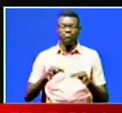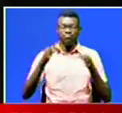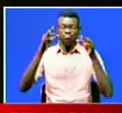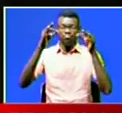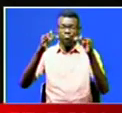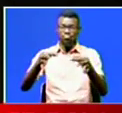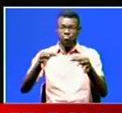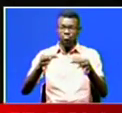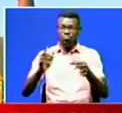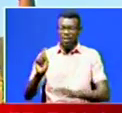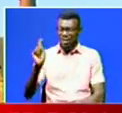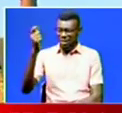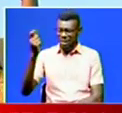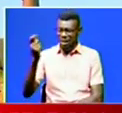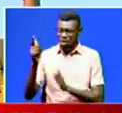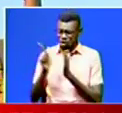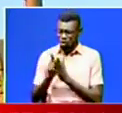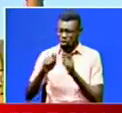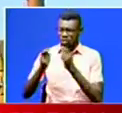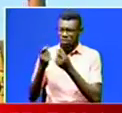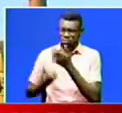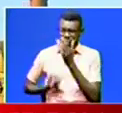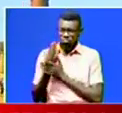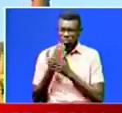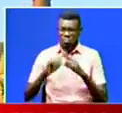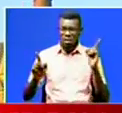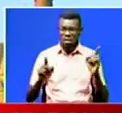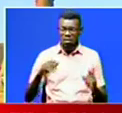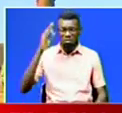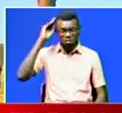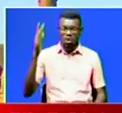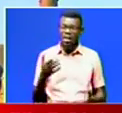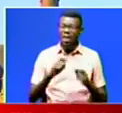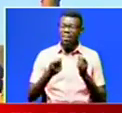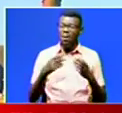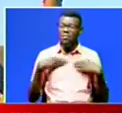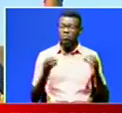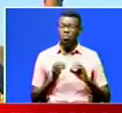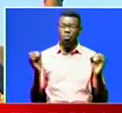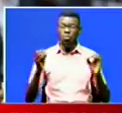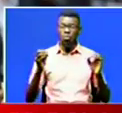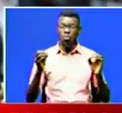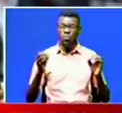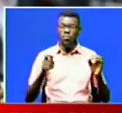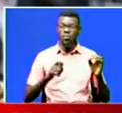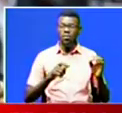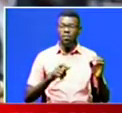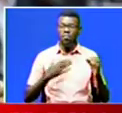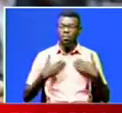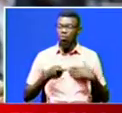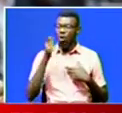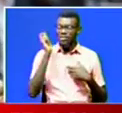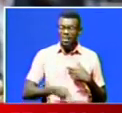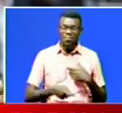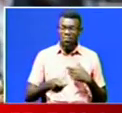the Kenyan legal team. A request Somalia protested again, even as the judges allowed Kenya a 3 months window